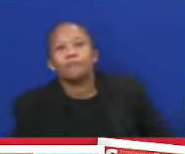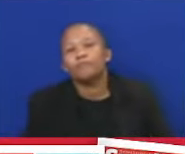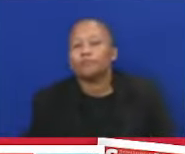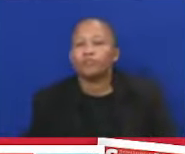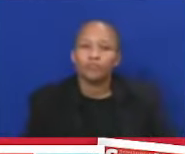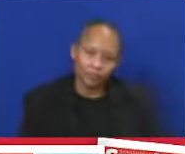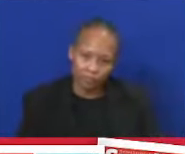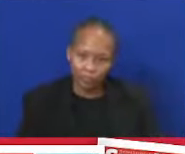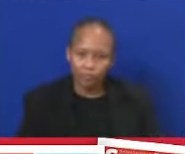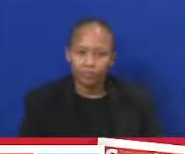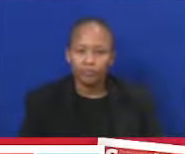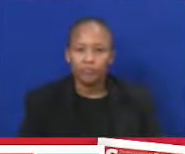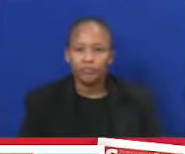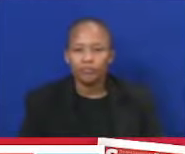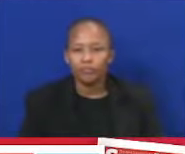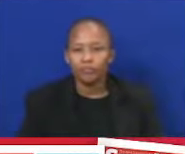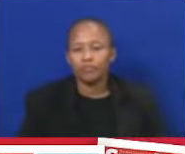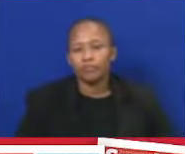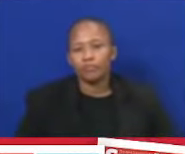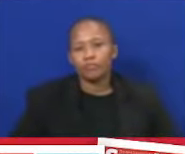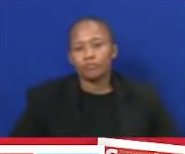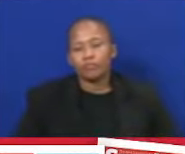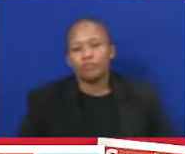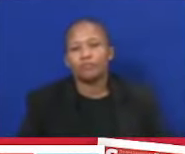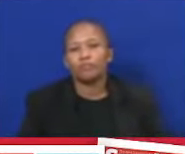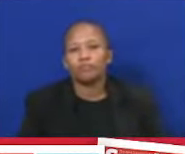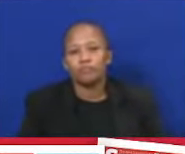Whilst I was visiting,